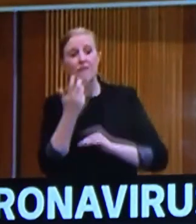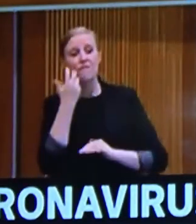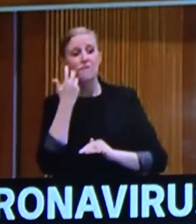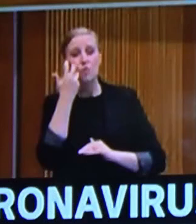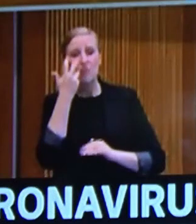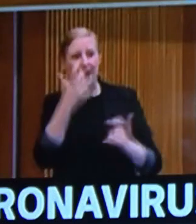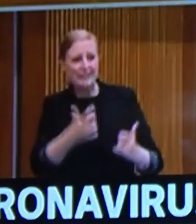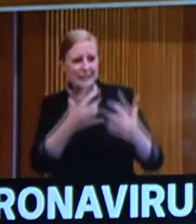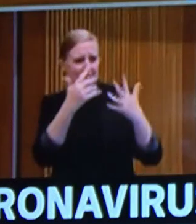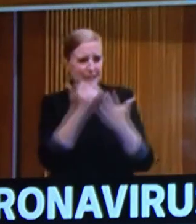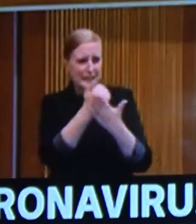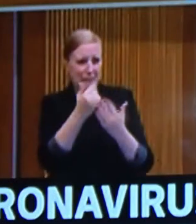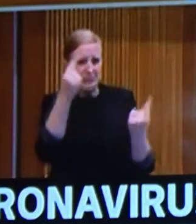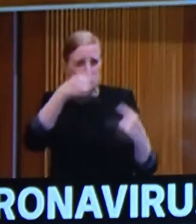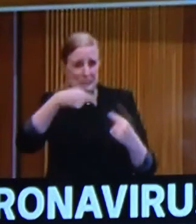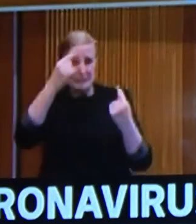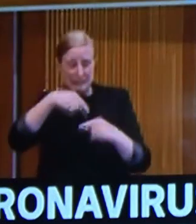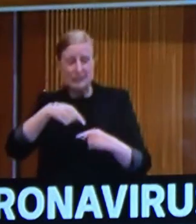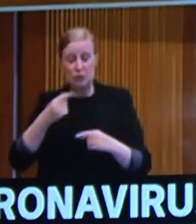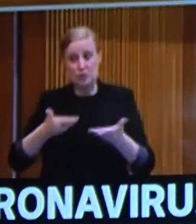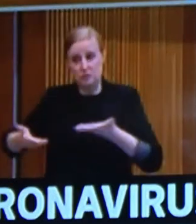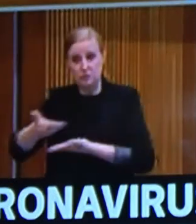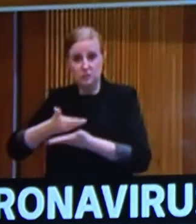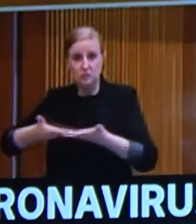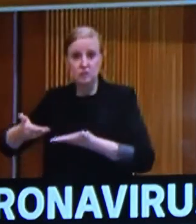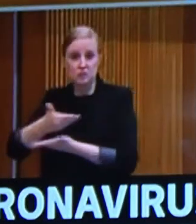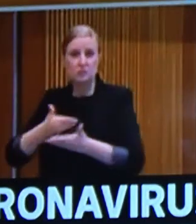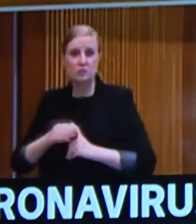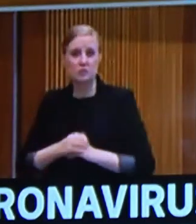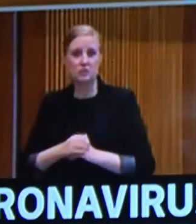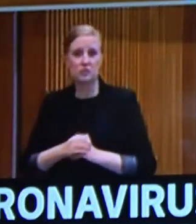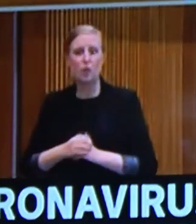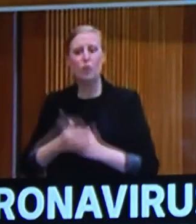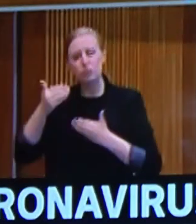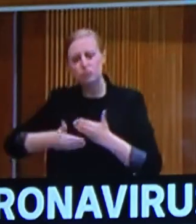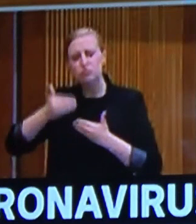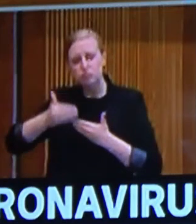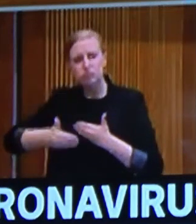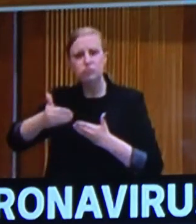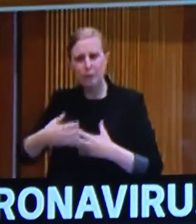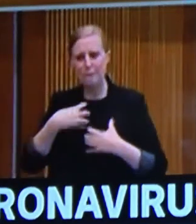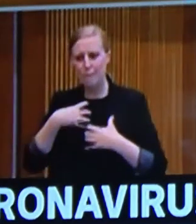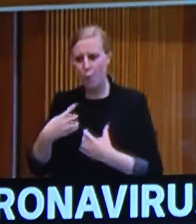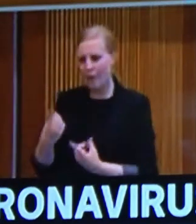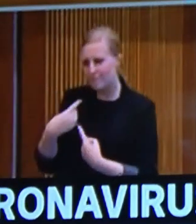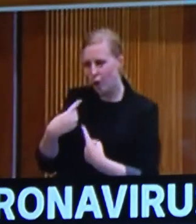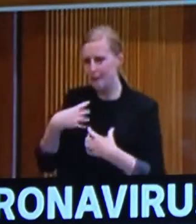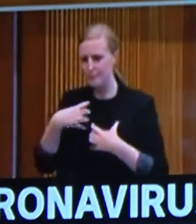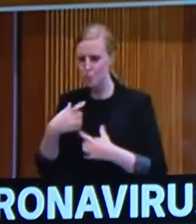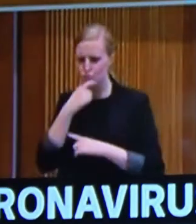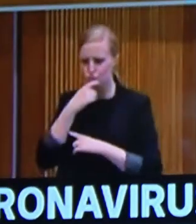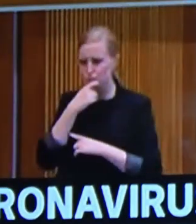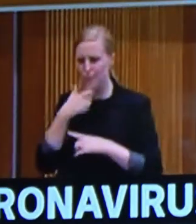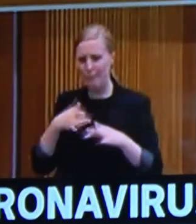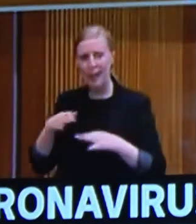on that, and there will certainly be additional modelling provided. But the Prime Minister, over a week ago,